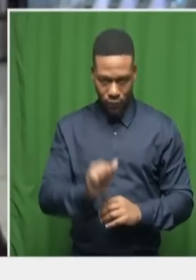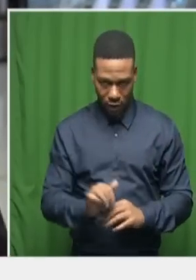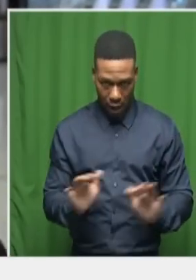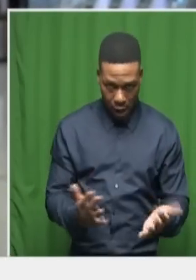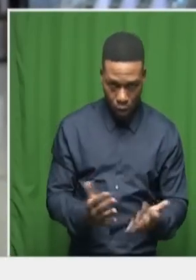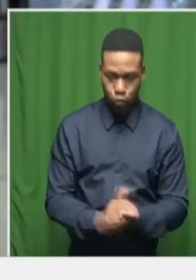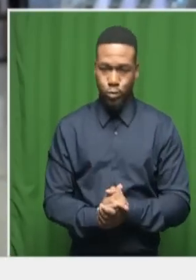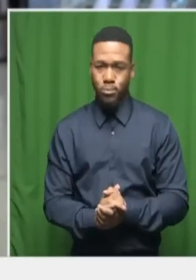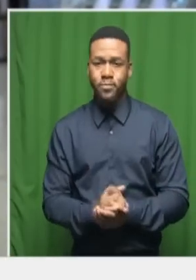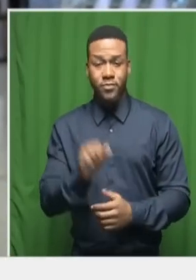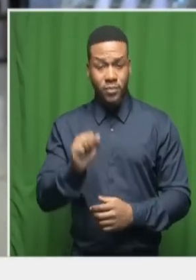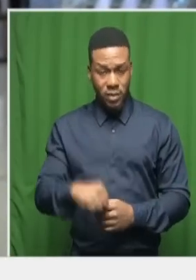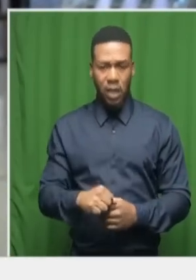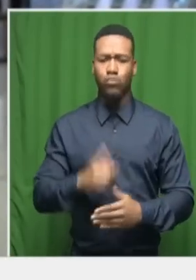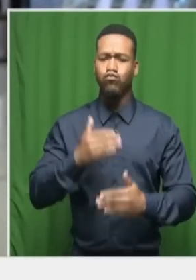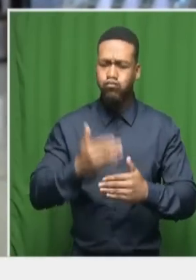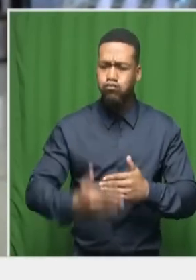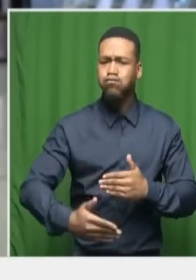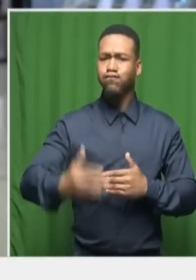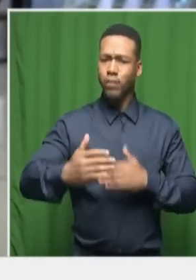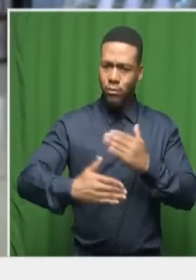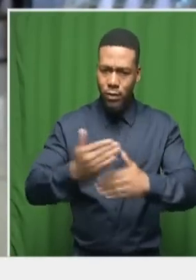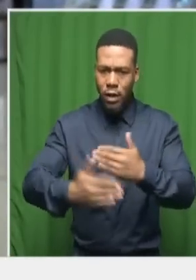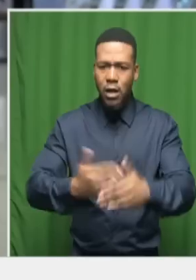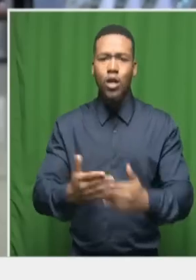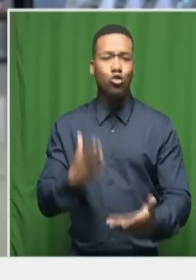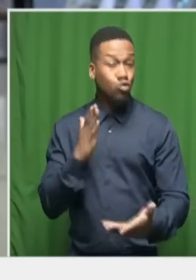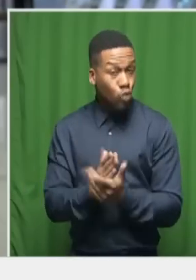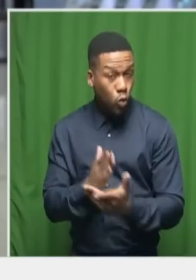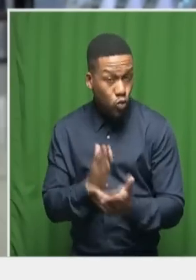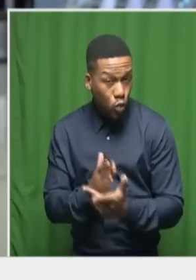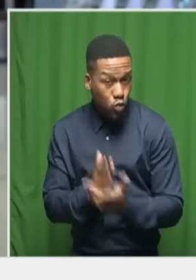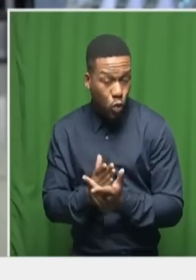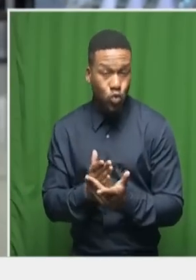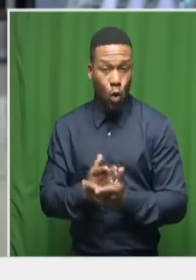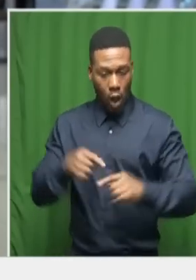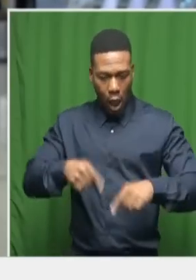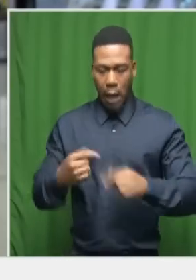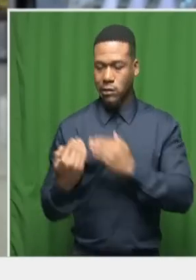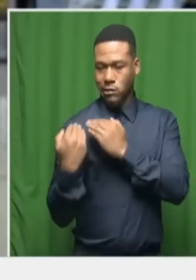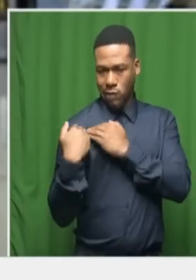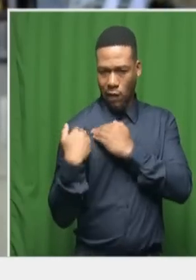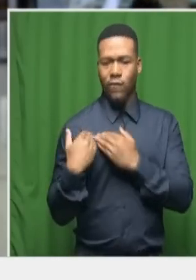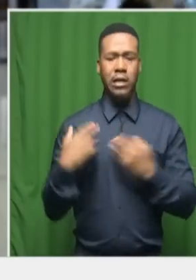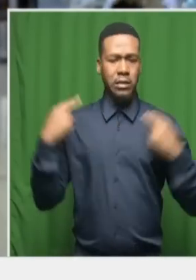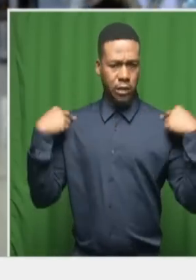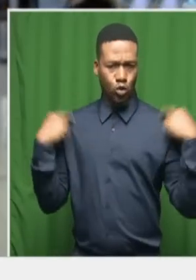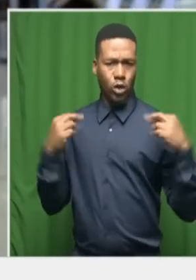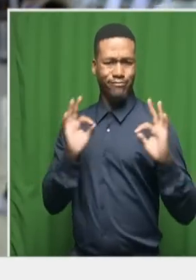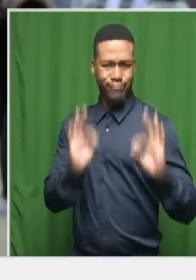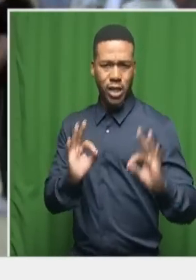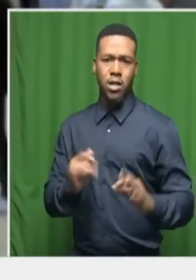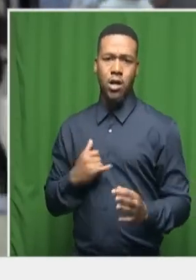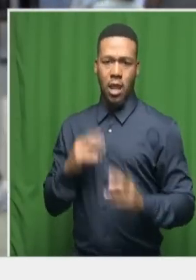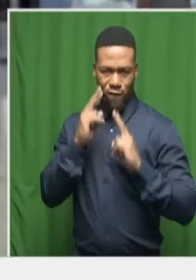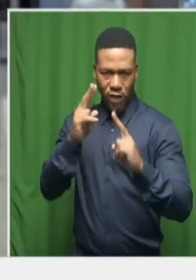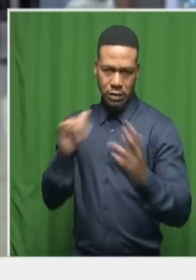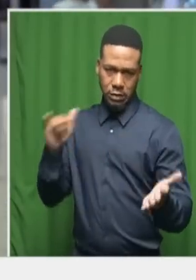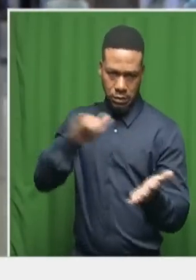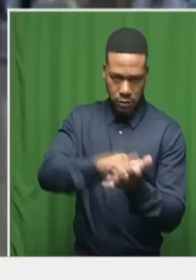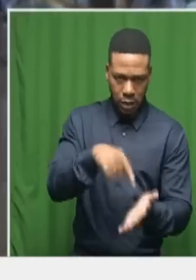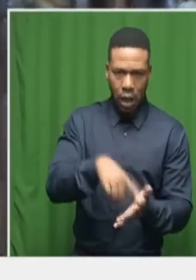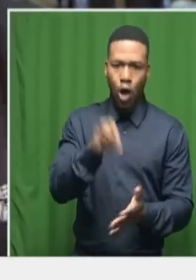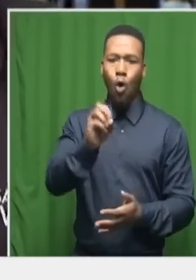facility today and in the coming days, in ensuring that they are assured of the safety and security when they visit OR Tambo.